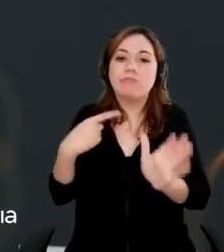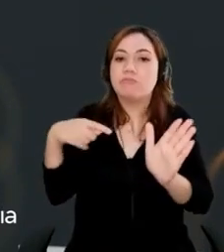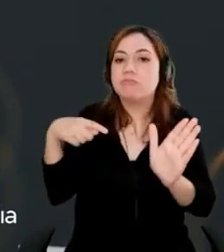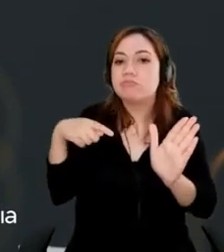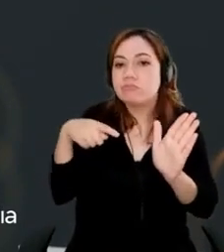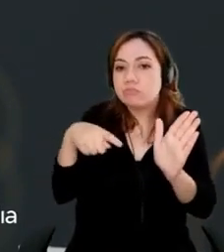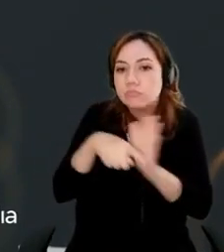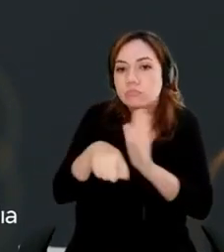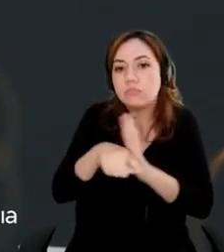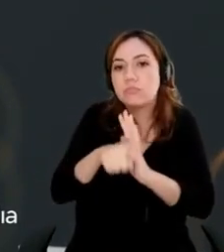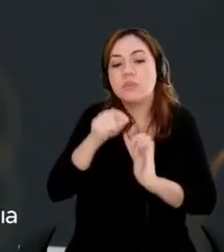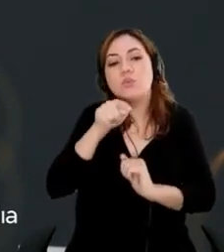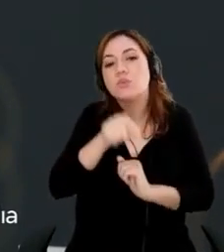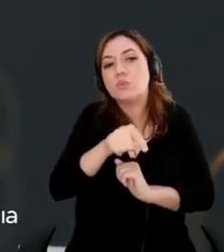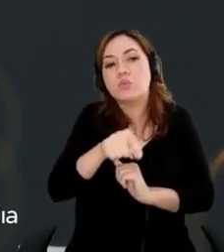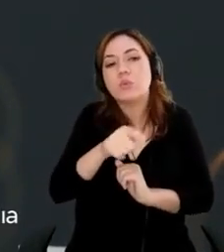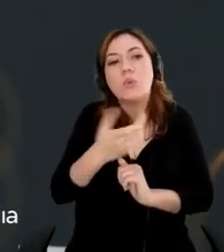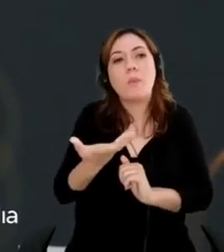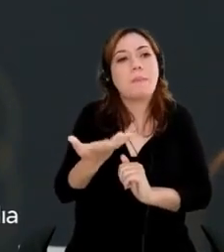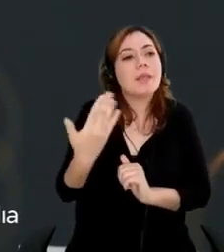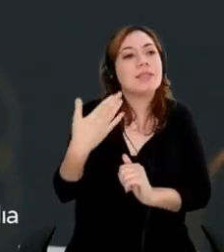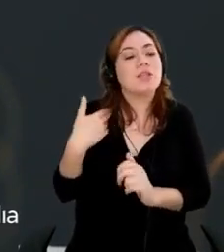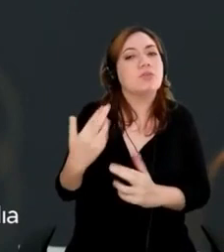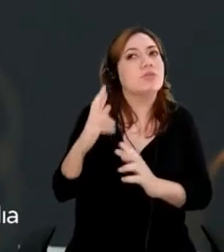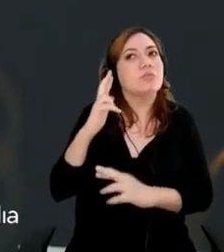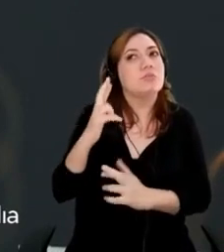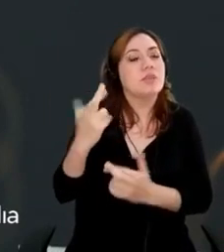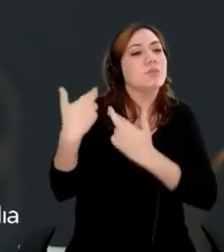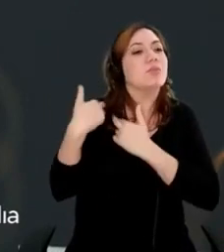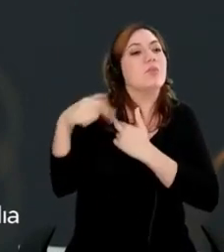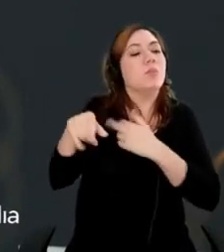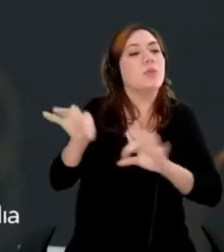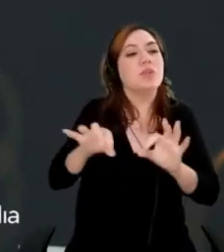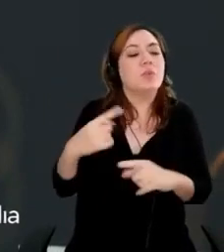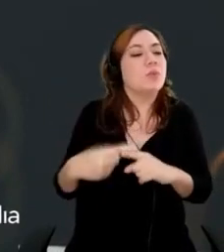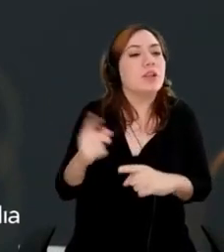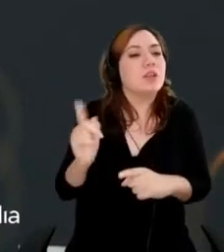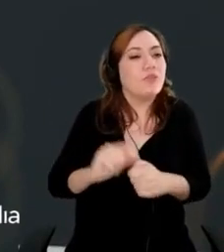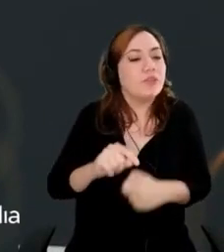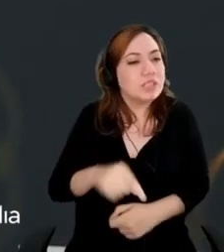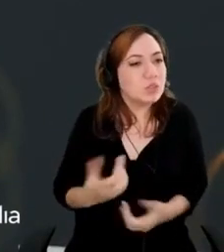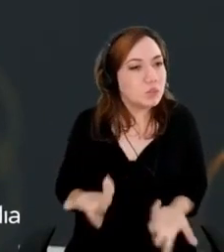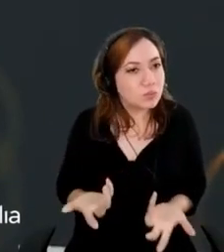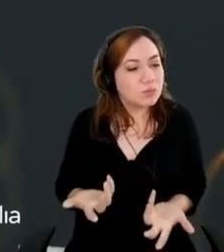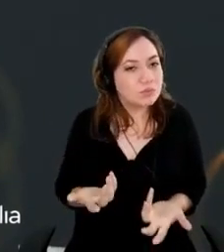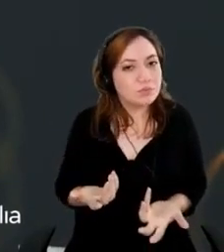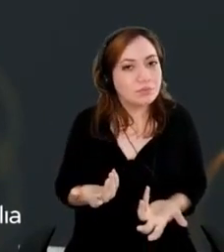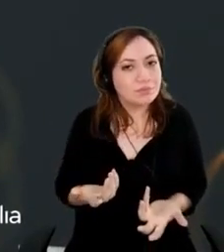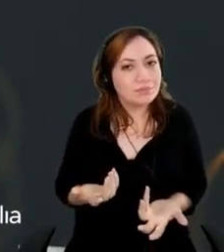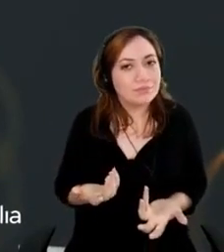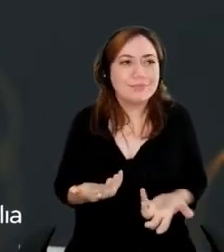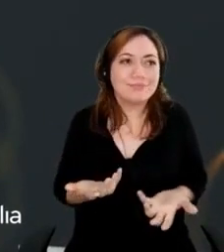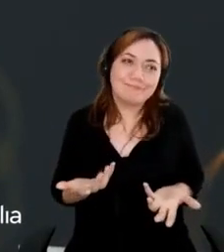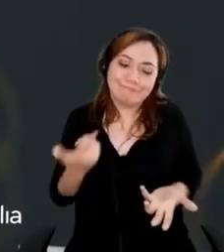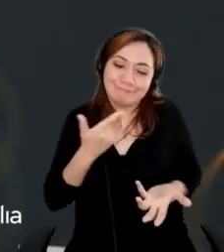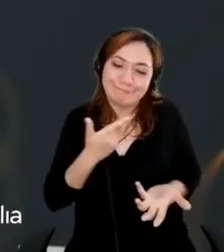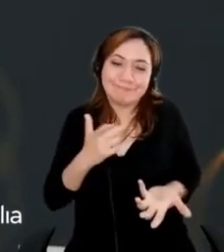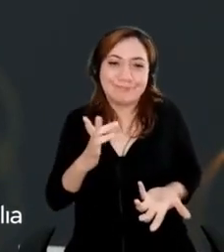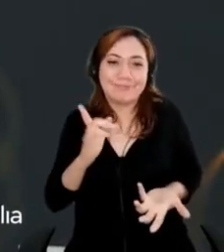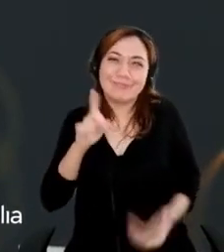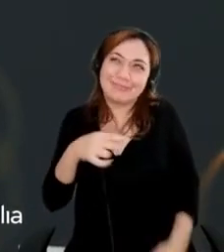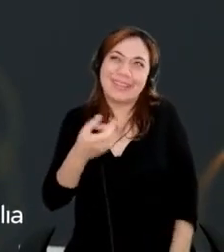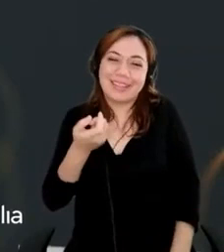project. Why haven't you been doing these things? And That's kind of an obvious question, right?